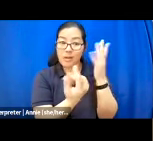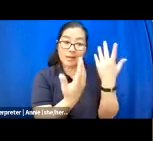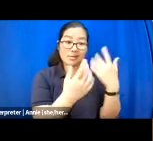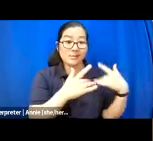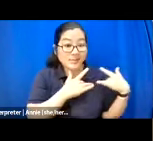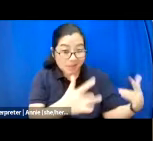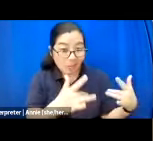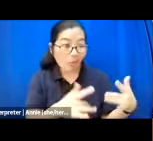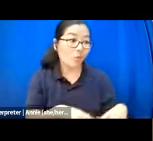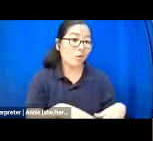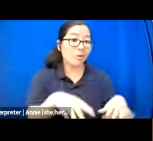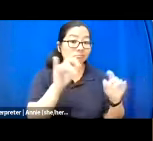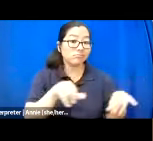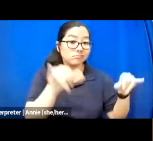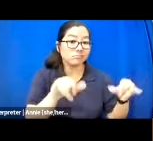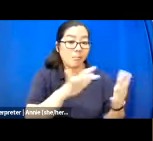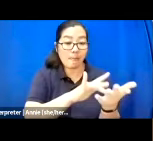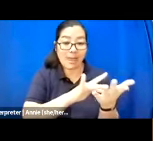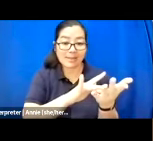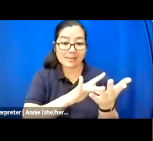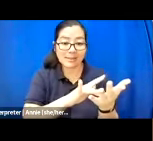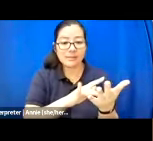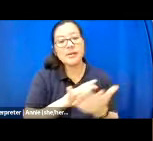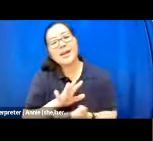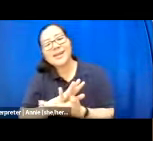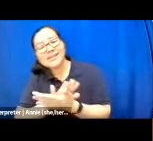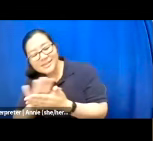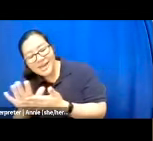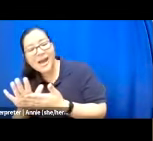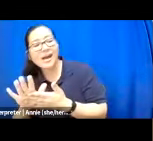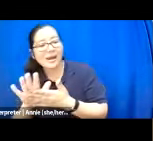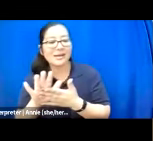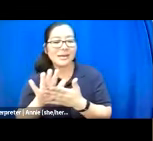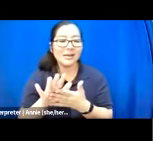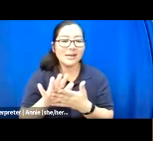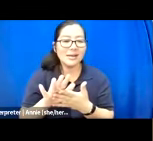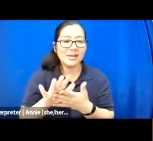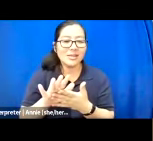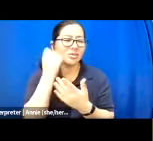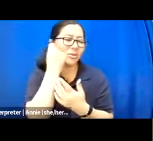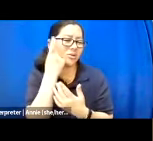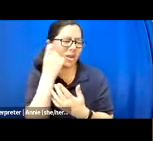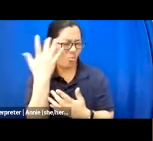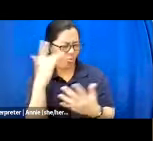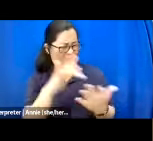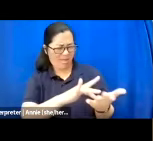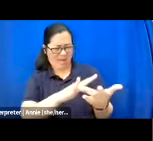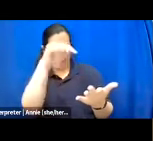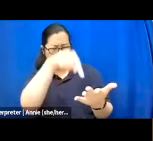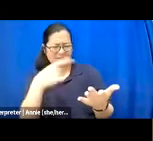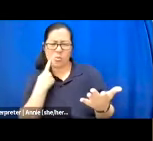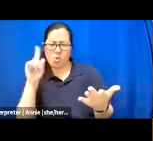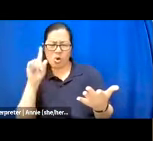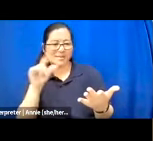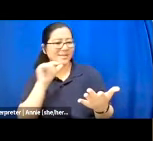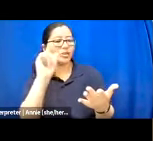medicine, it's nice to get a little bit of why this medicine works, not just what is the name,